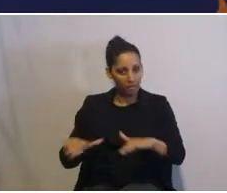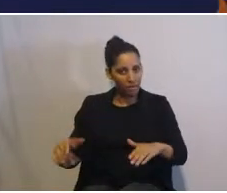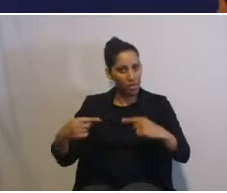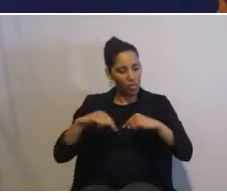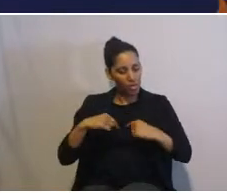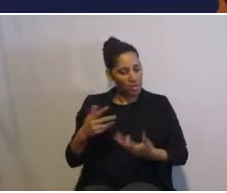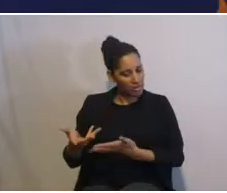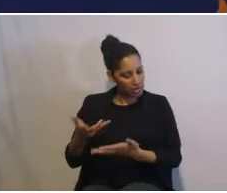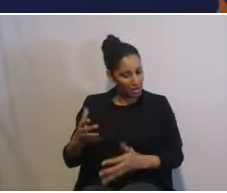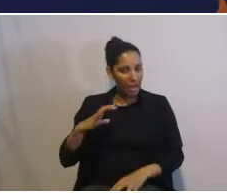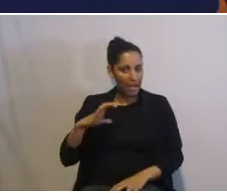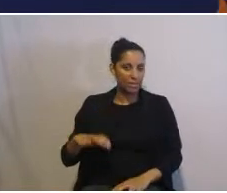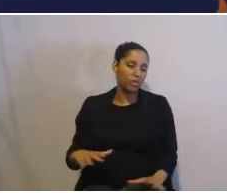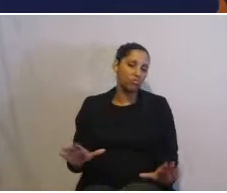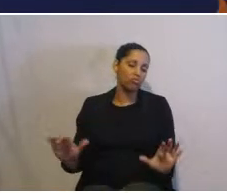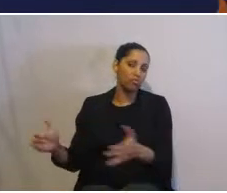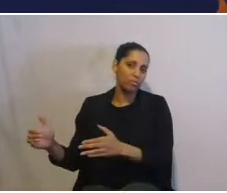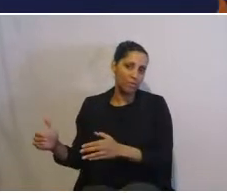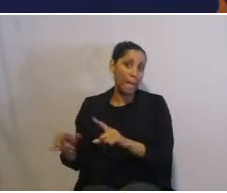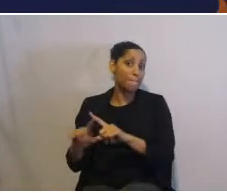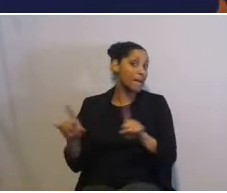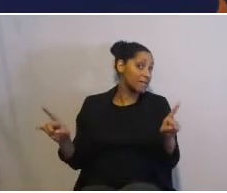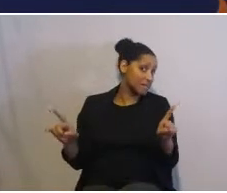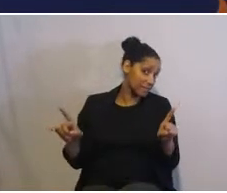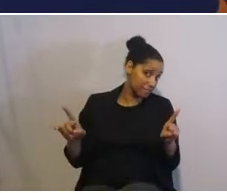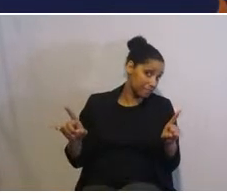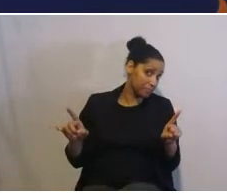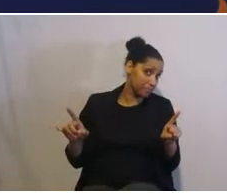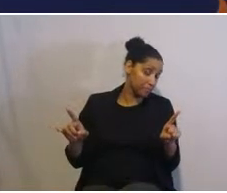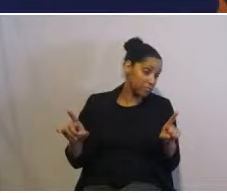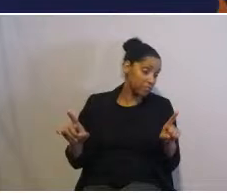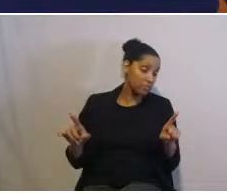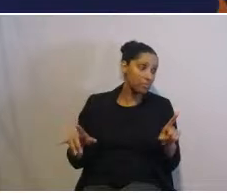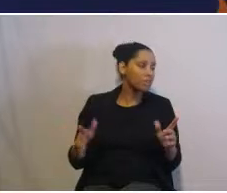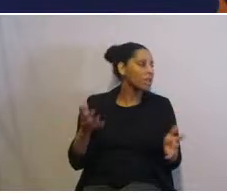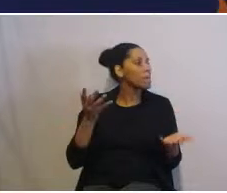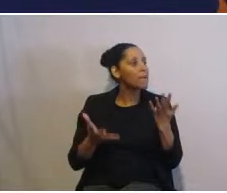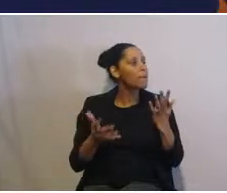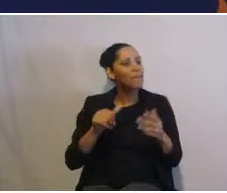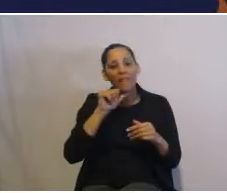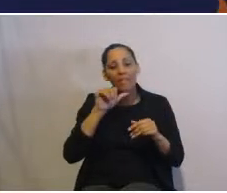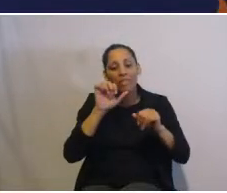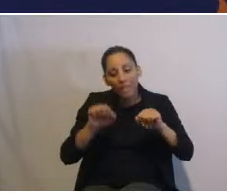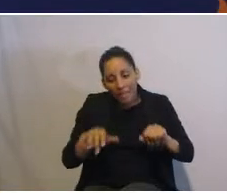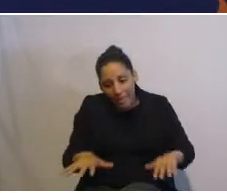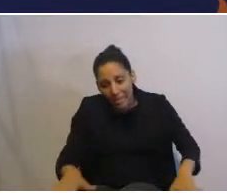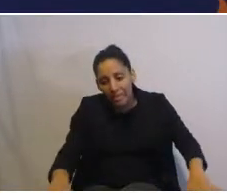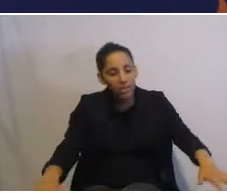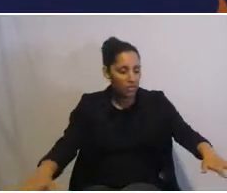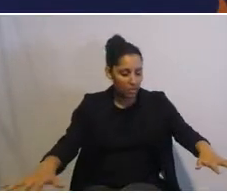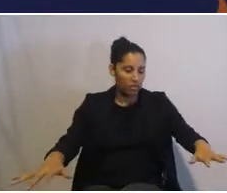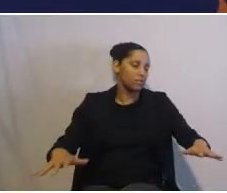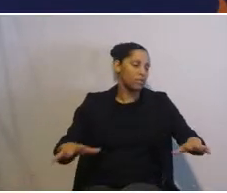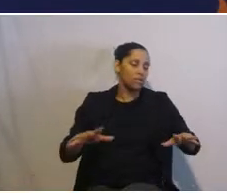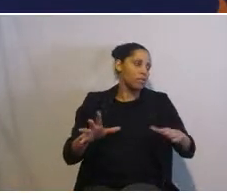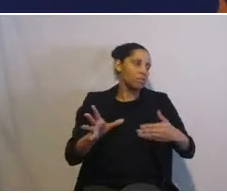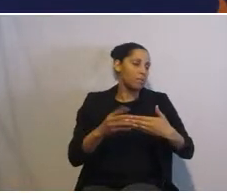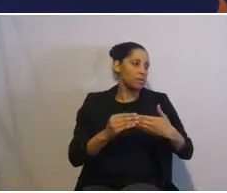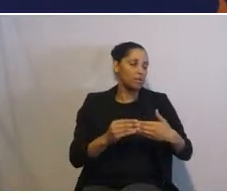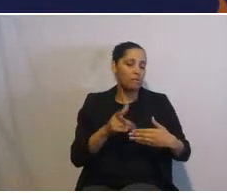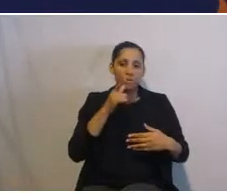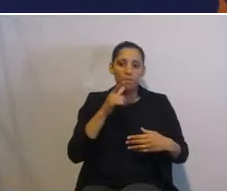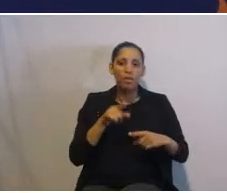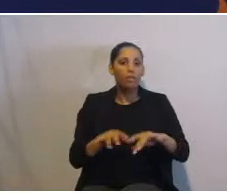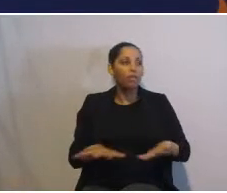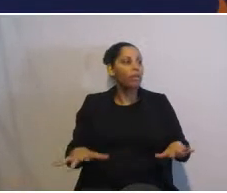various customer groupings. However, it may not have reached certain members of the public because they